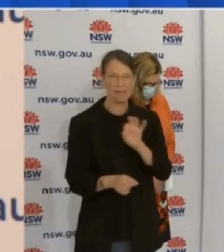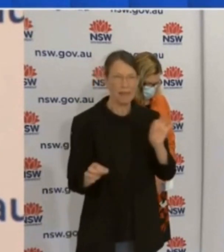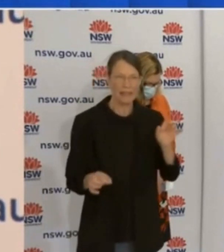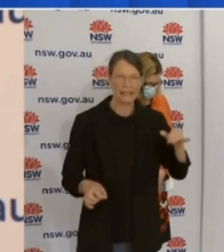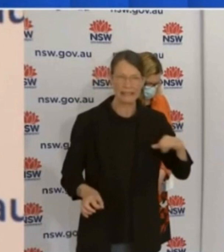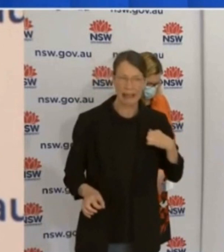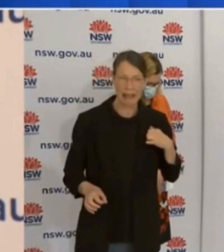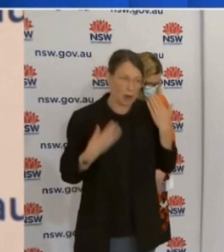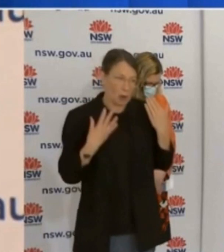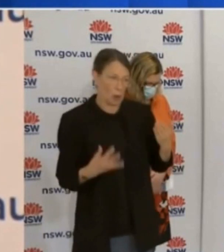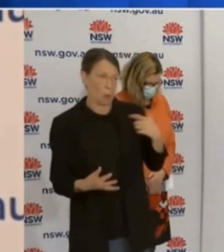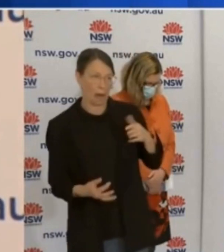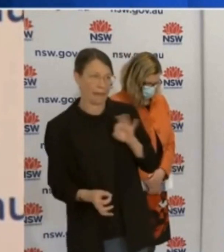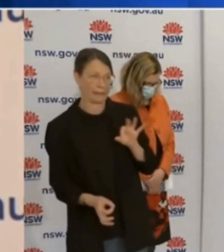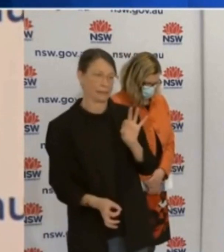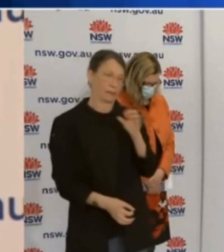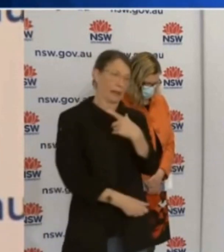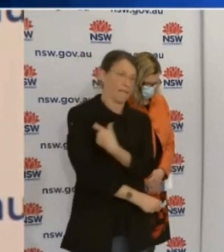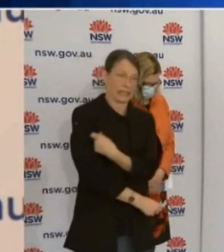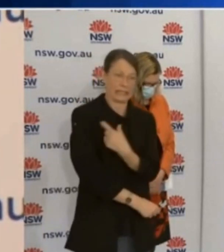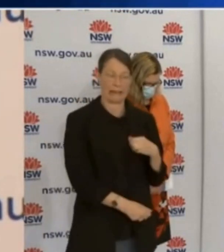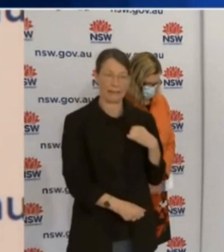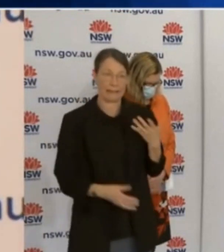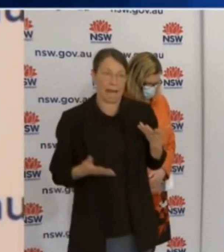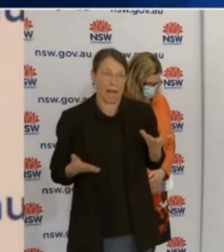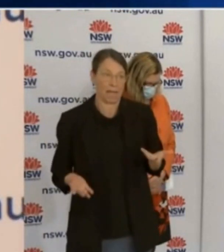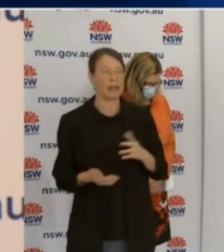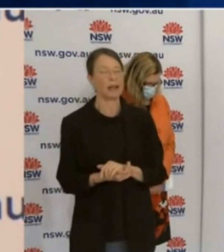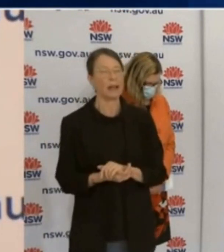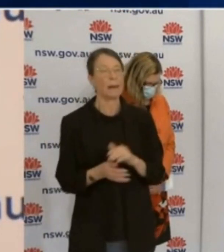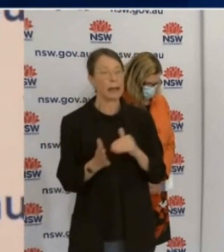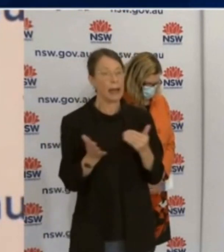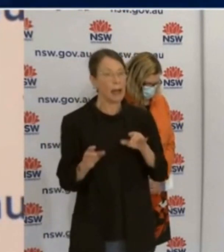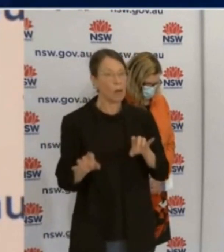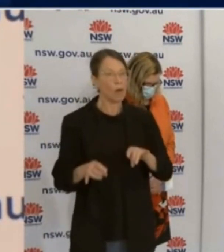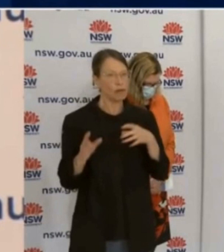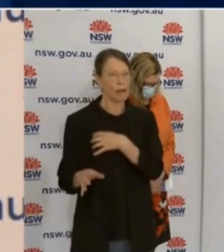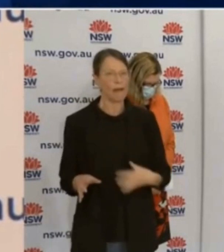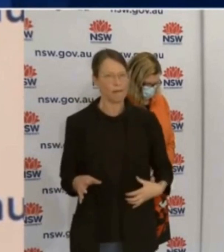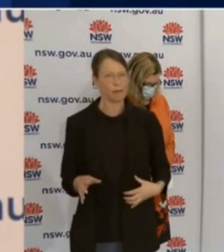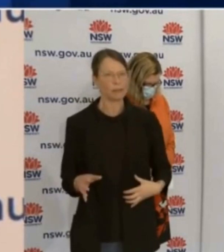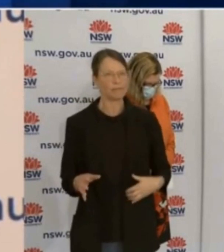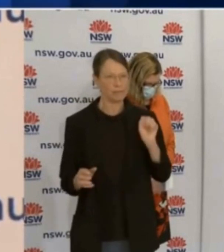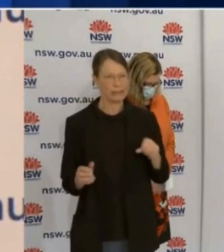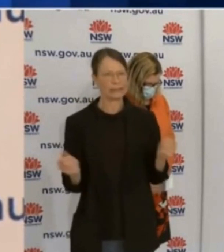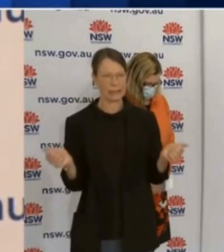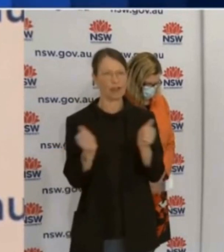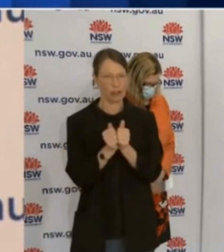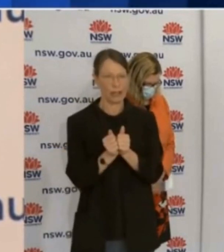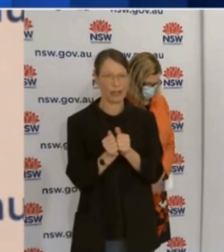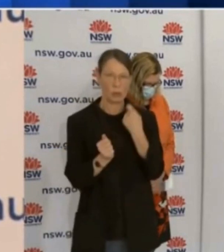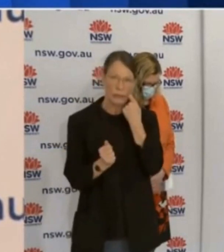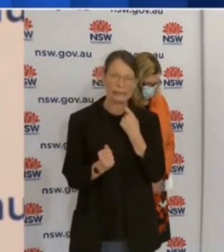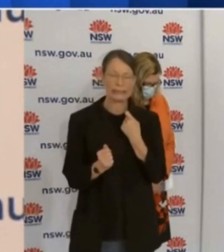deck at the aged care facilities. And I understand they've now agreed across the board that they will do whatever they can to try